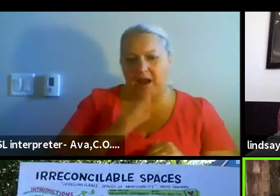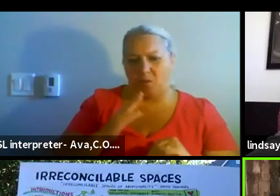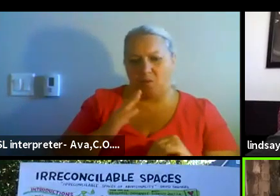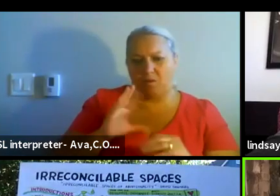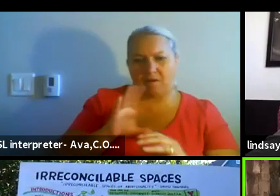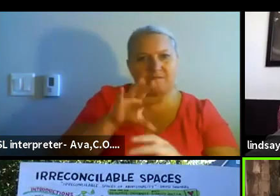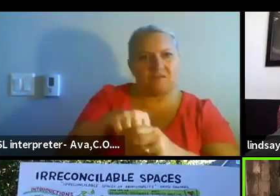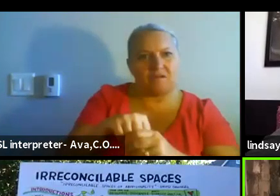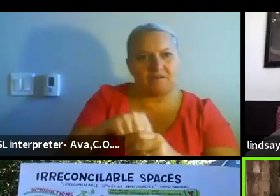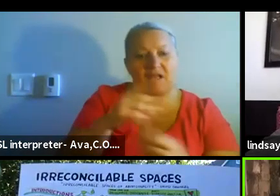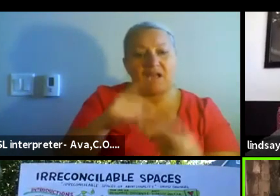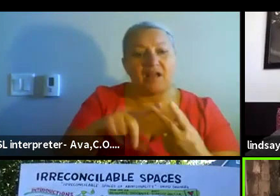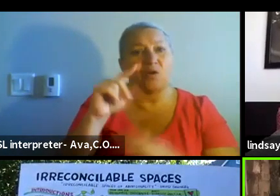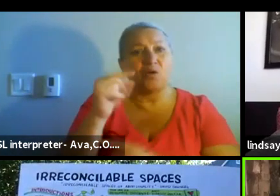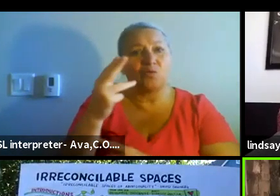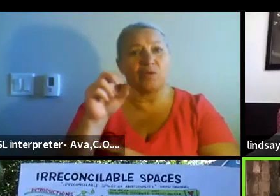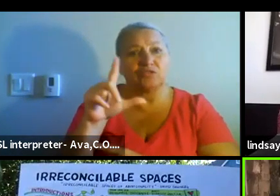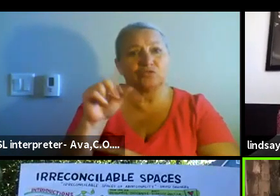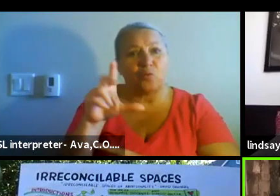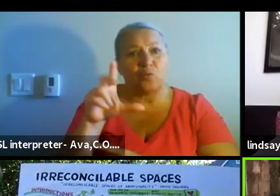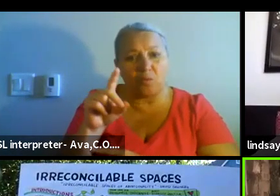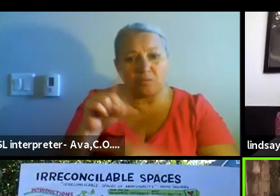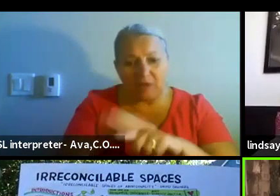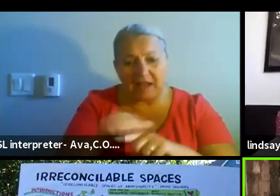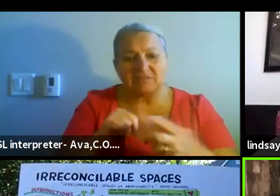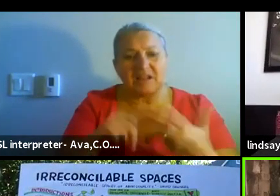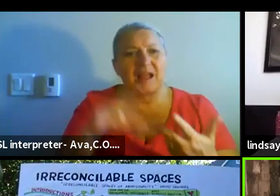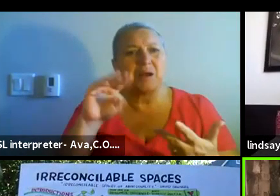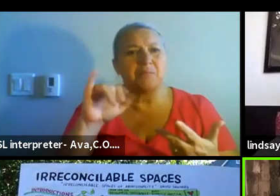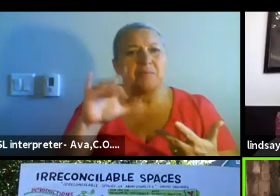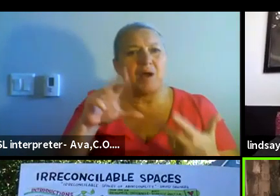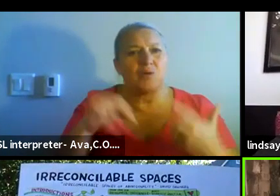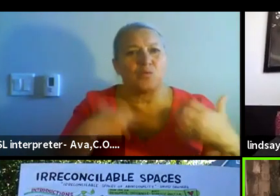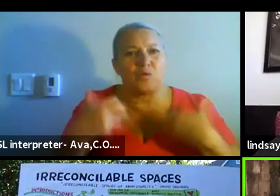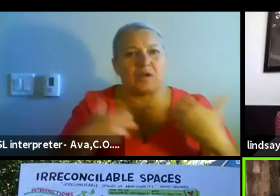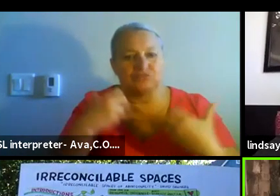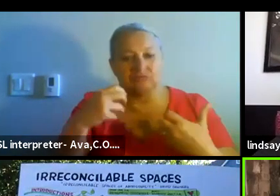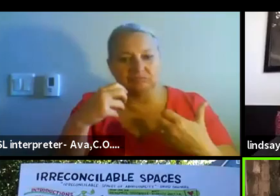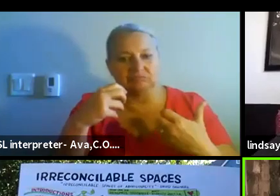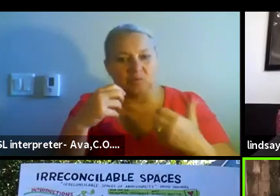threshold practice, and similar practices across Turtle Island.